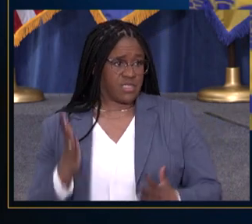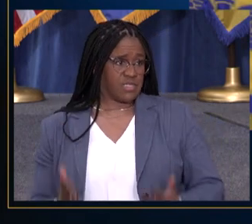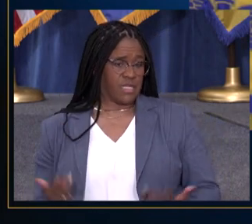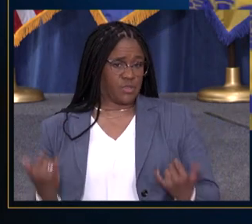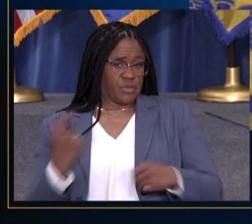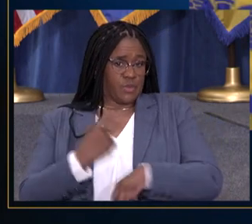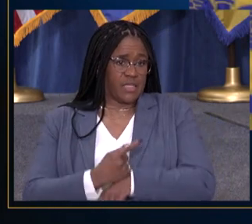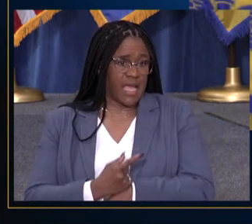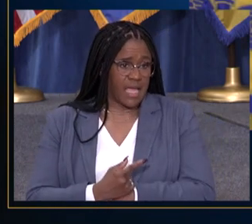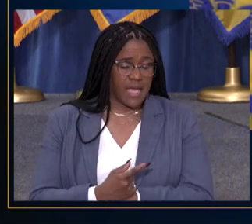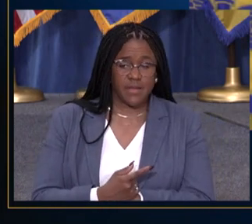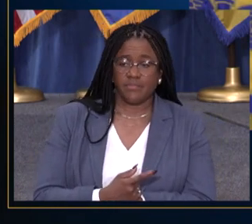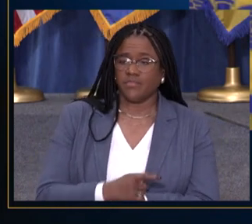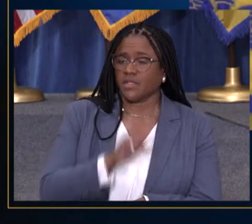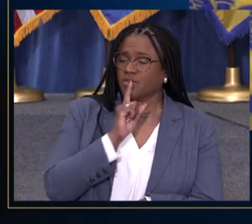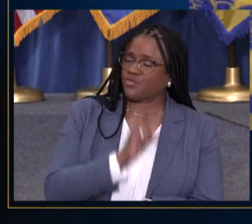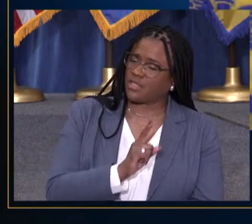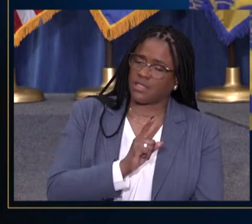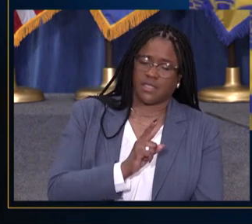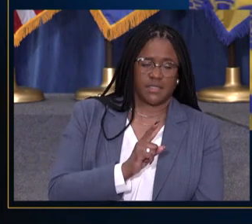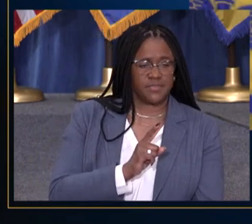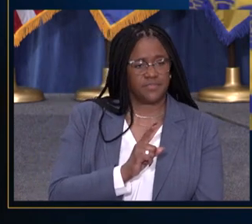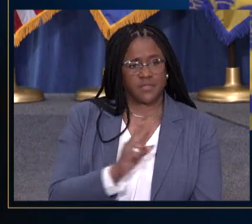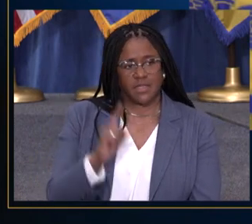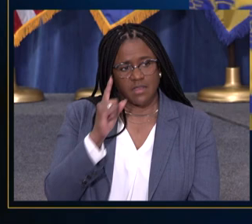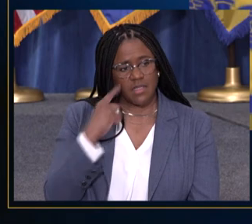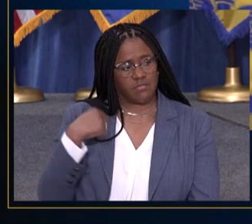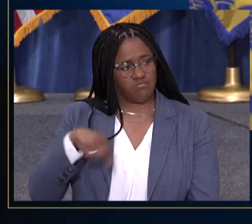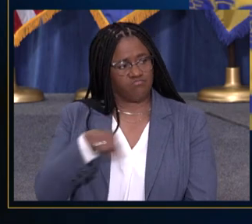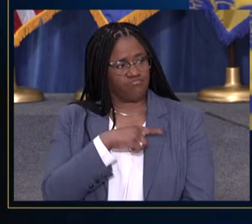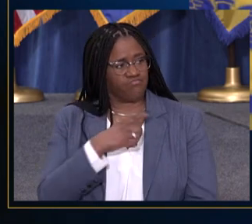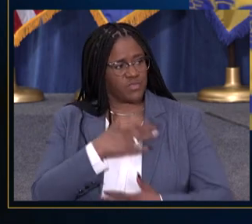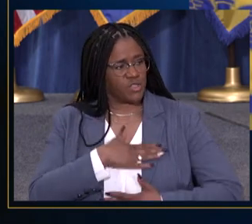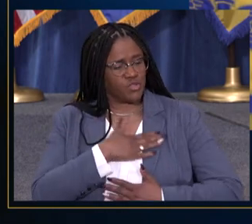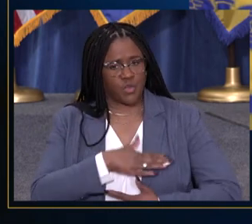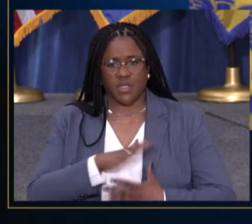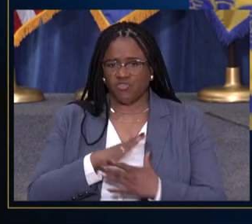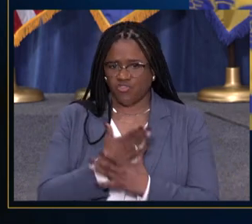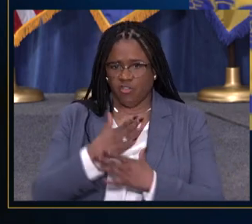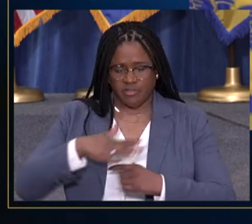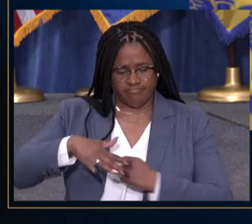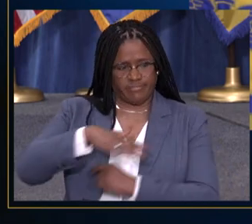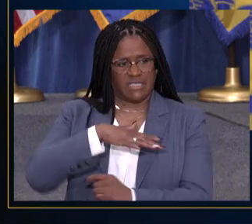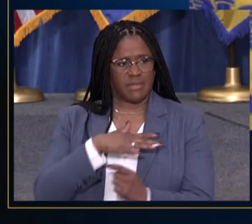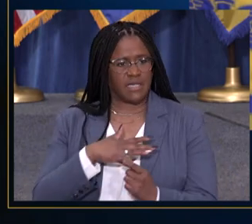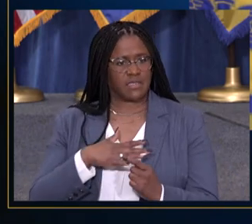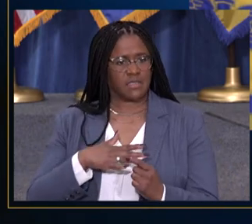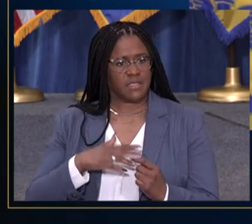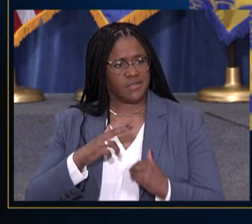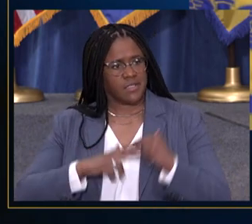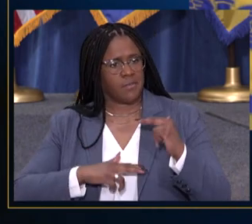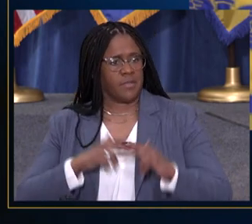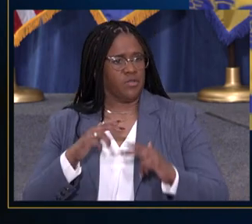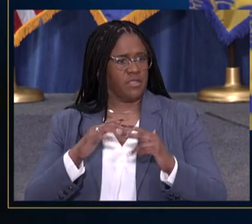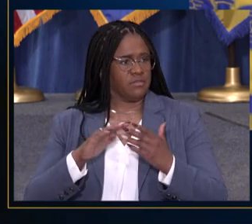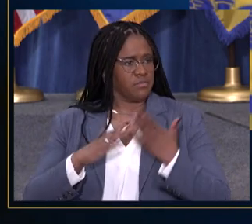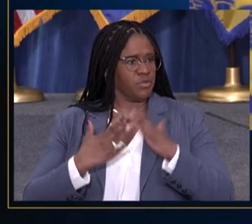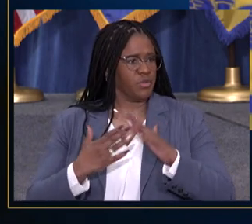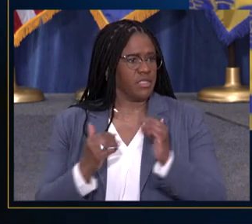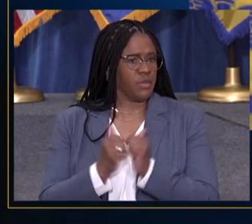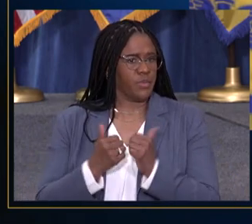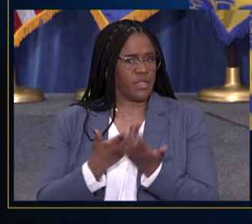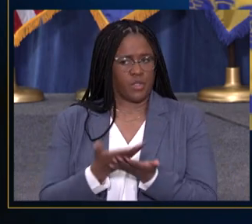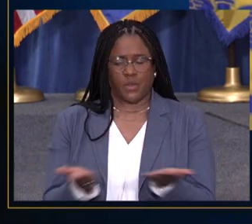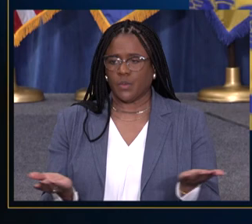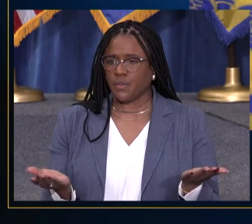today. I really think we all enjoyed sharing this space and building community with you.